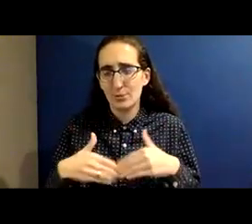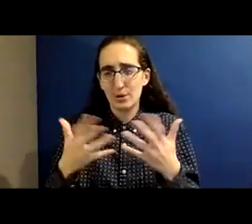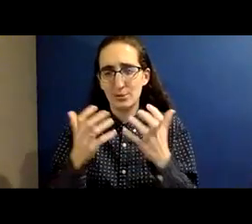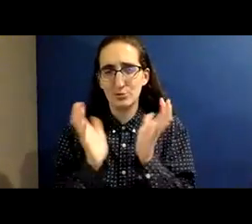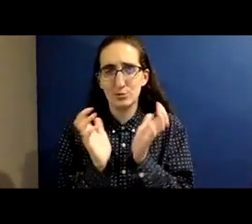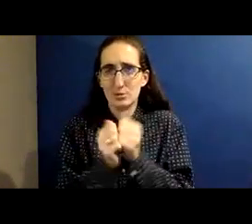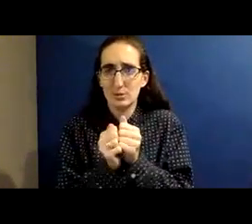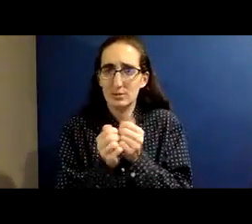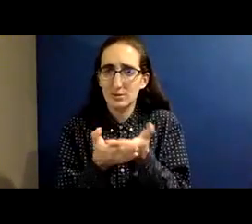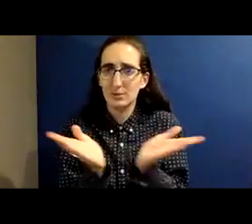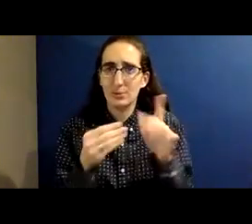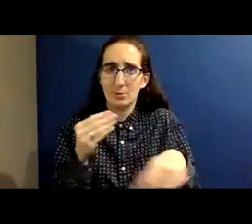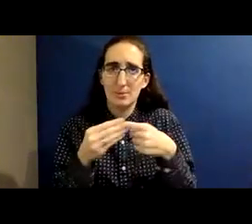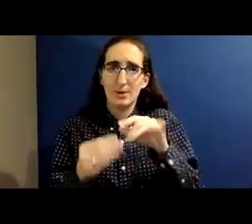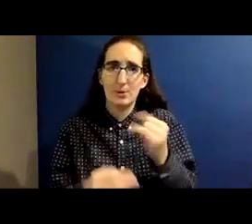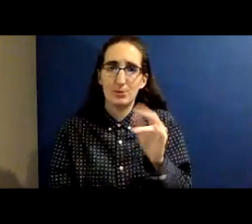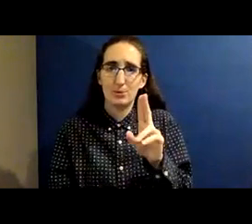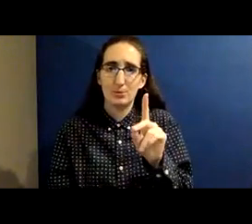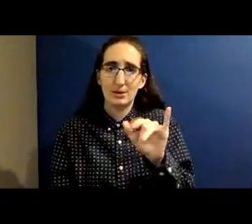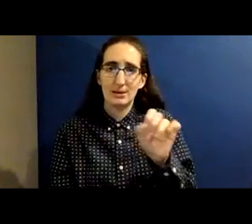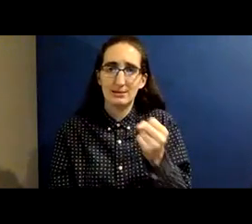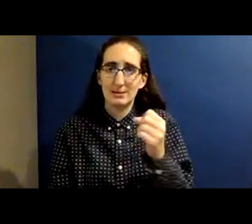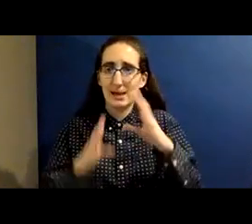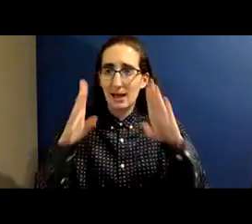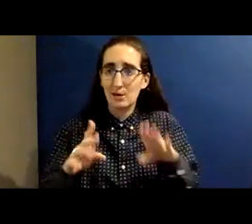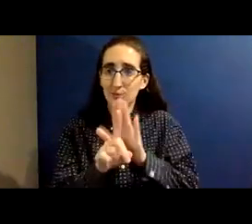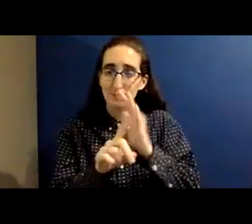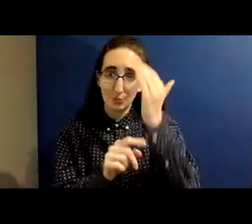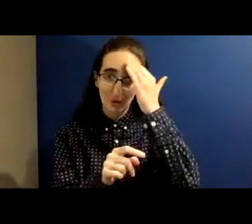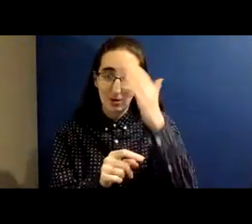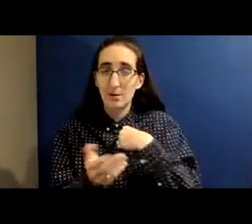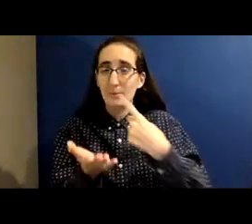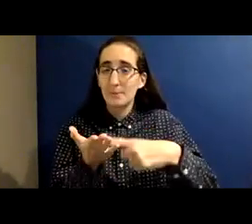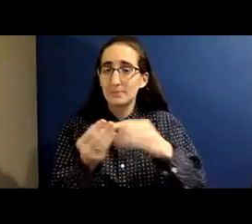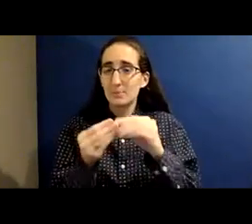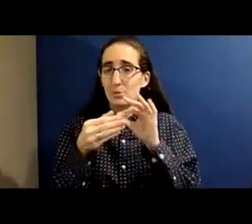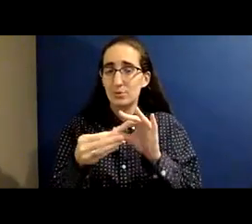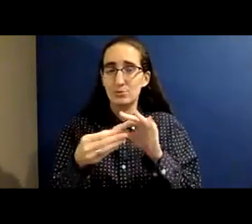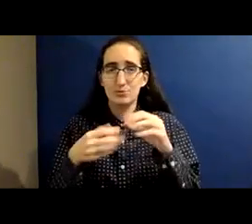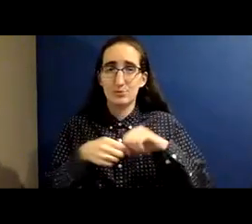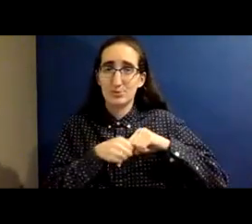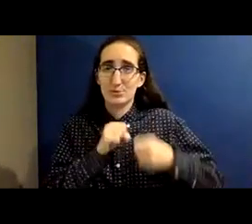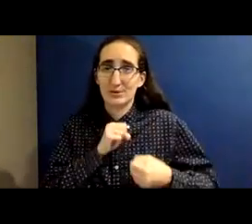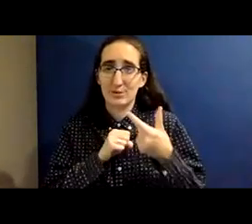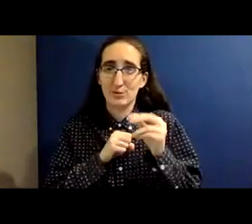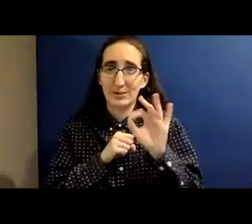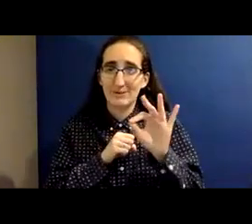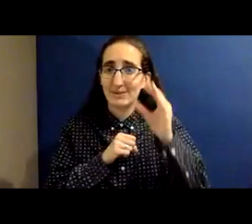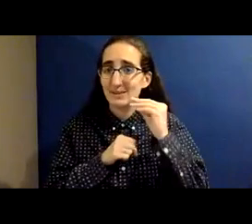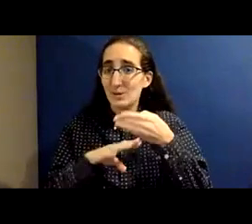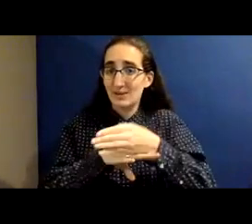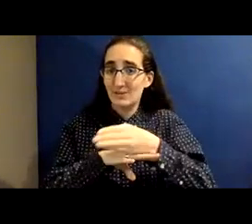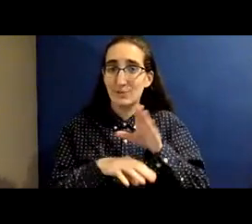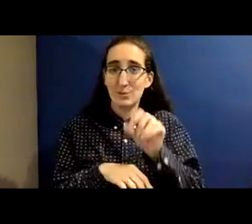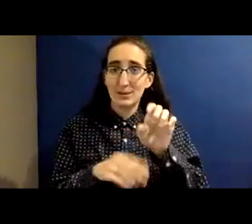you today about Judi's House so that you're aware of it. I'm going to talk a little bit about grief experiences after a suicide death and how to